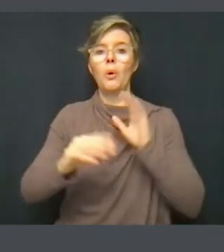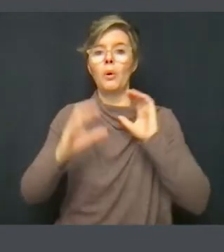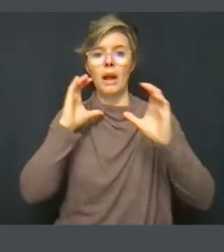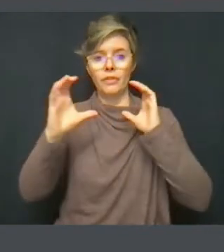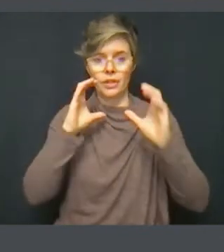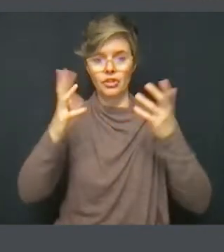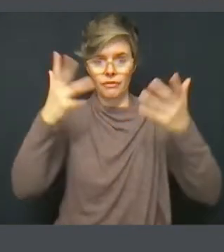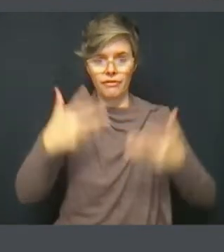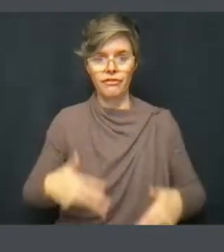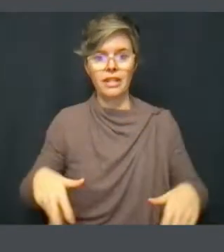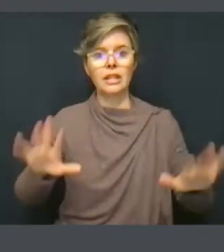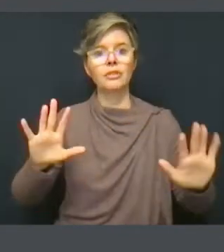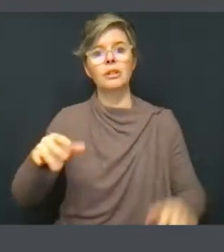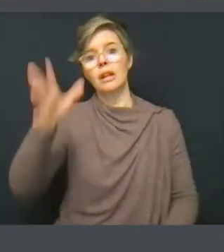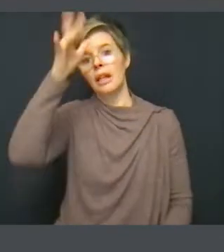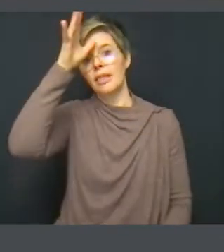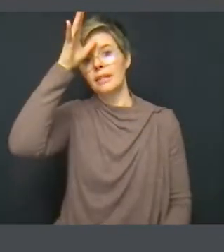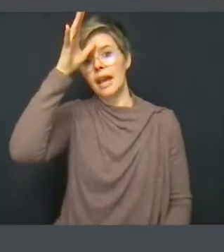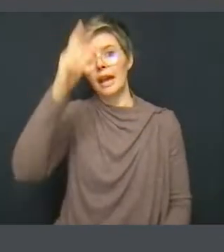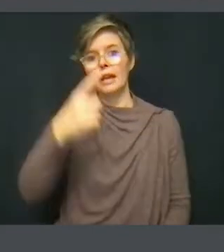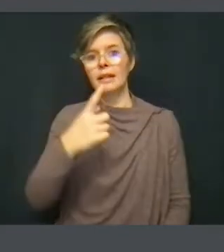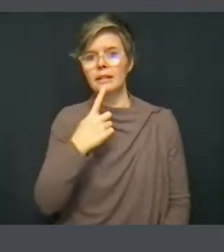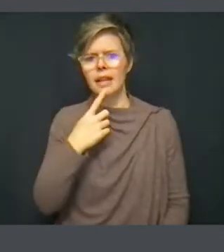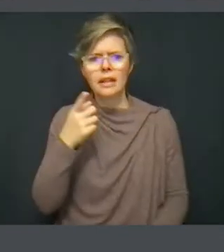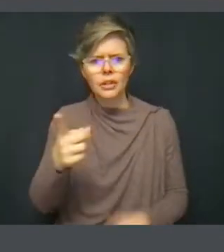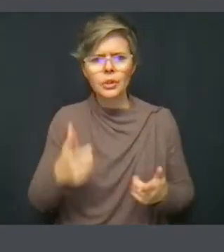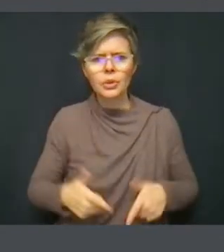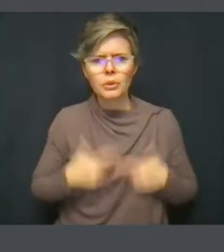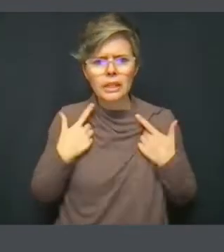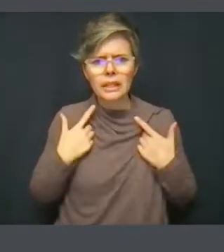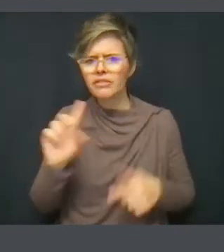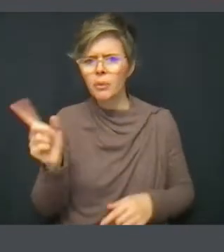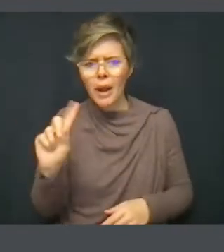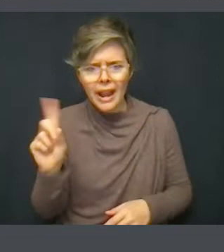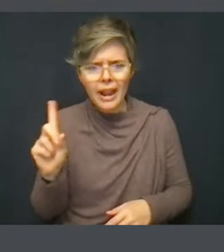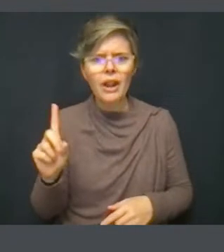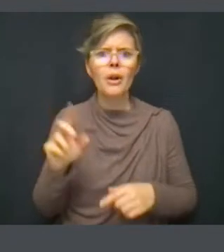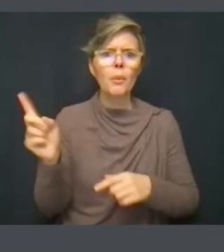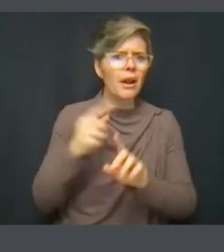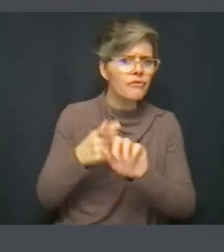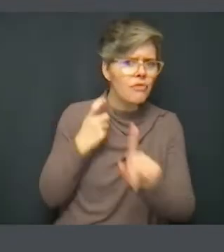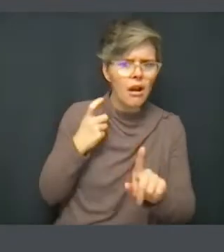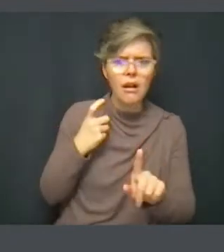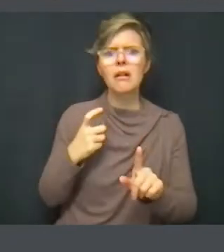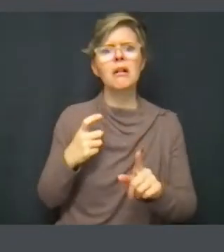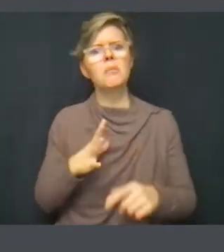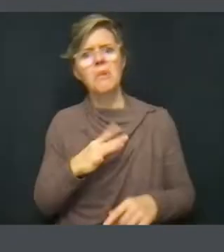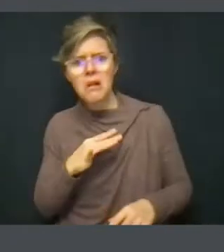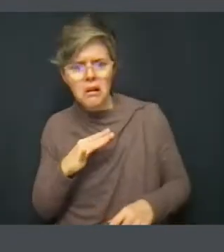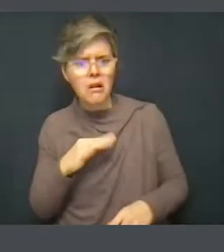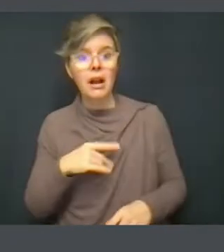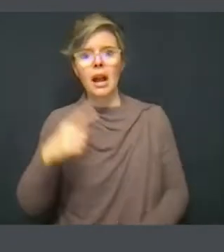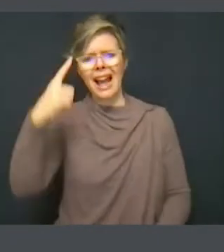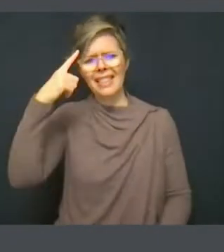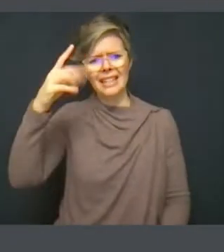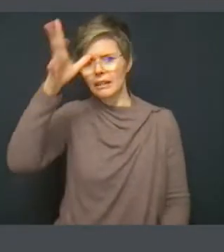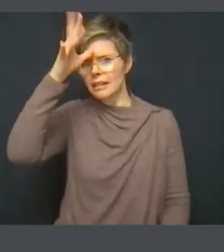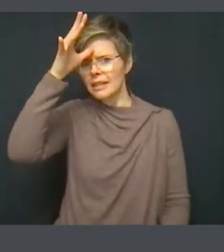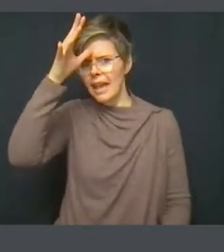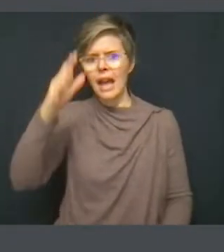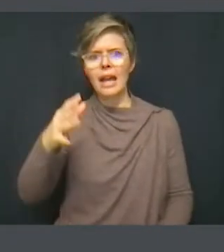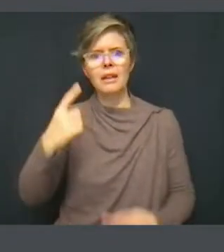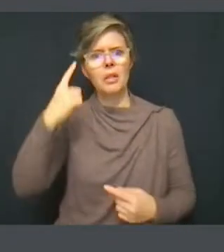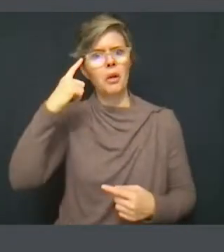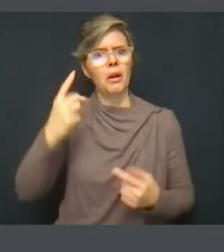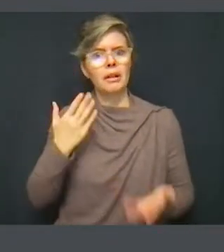if I had lived somewhere else or where I was from, and so somewhere that we talked about it. And I was like, no, no, no. And I think he was wondering maybe whether